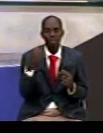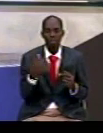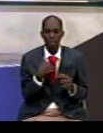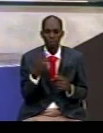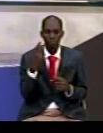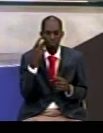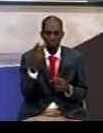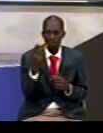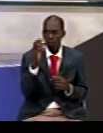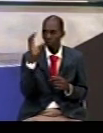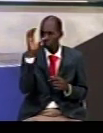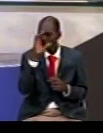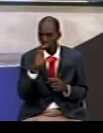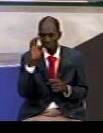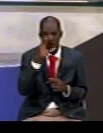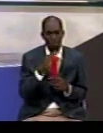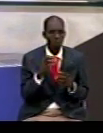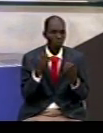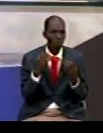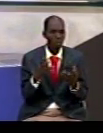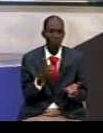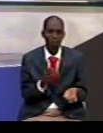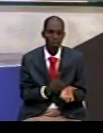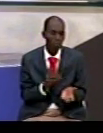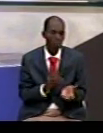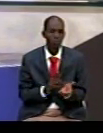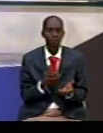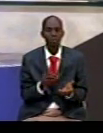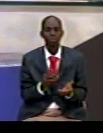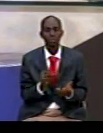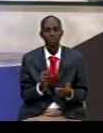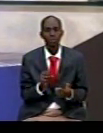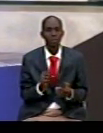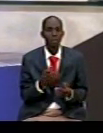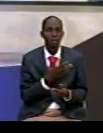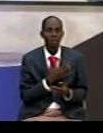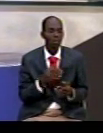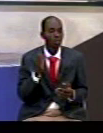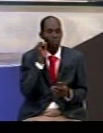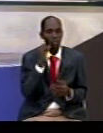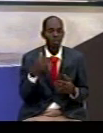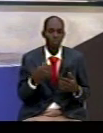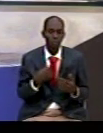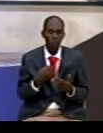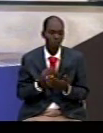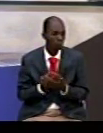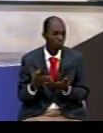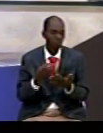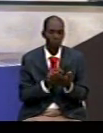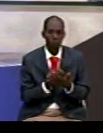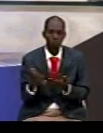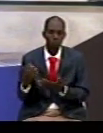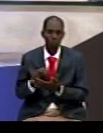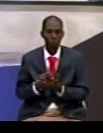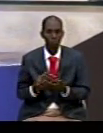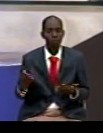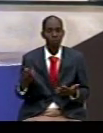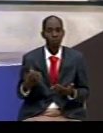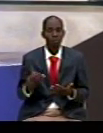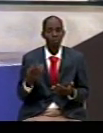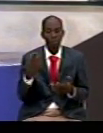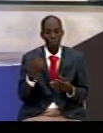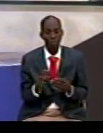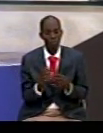sought many physicians, doctors of the day. And she spent much money. In fact, the